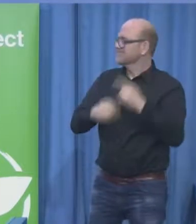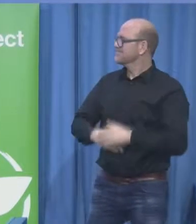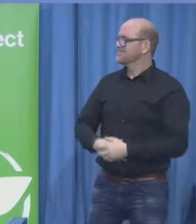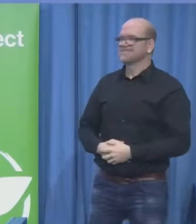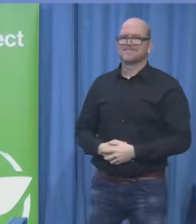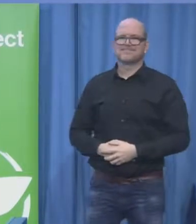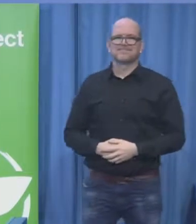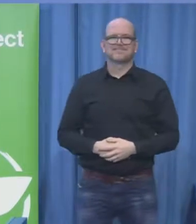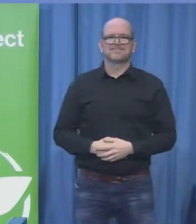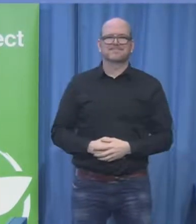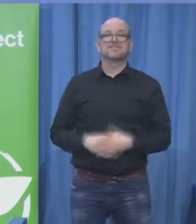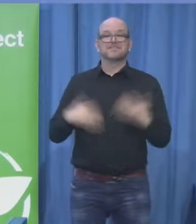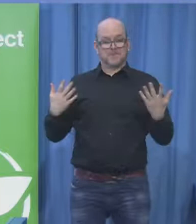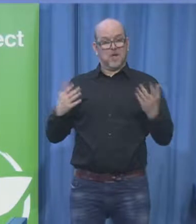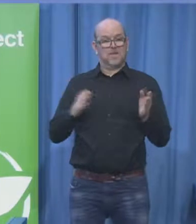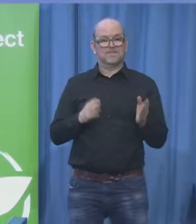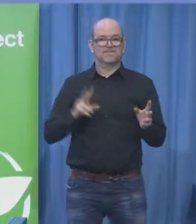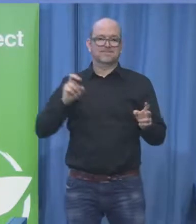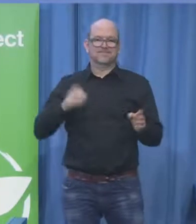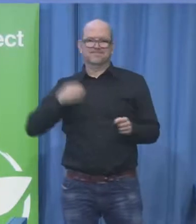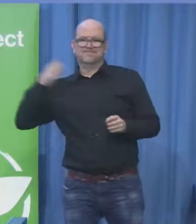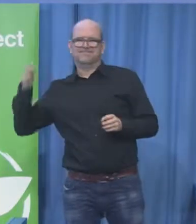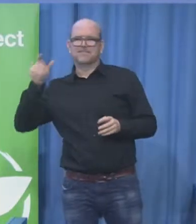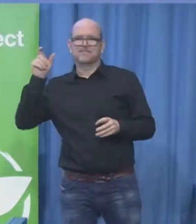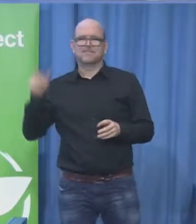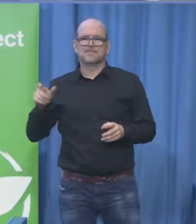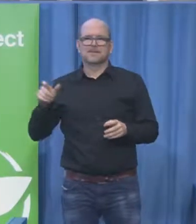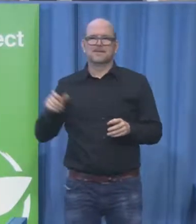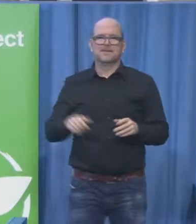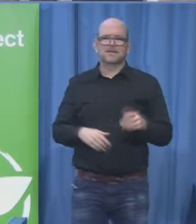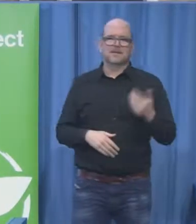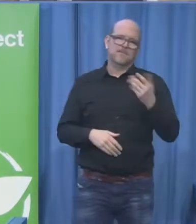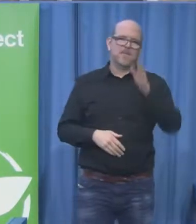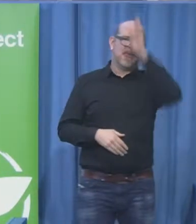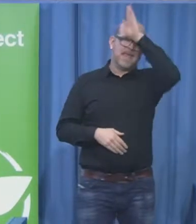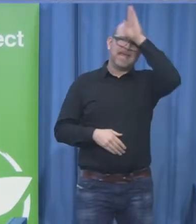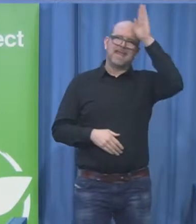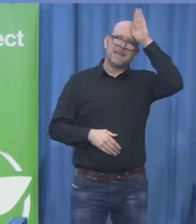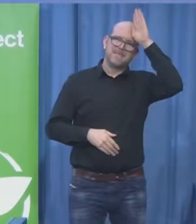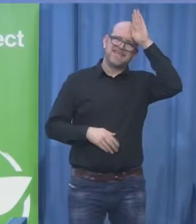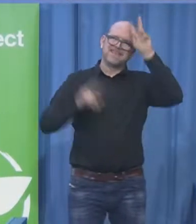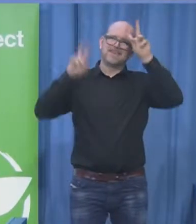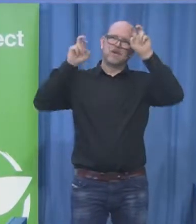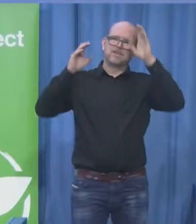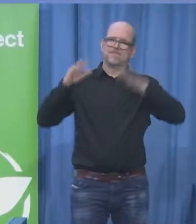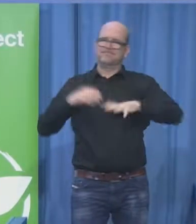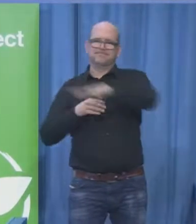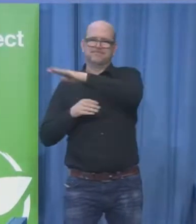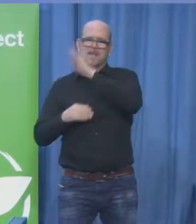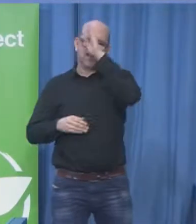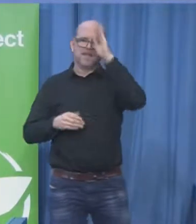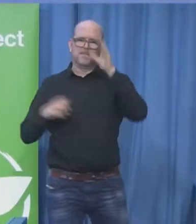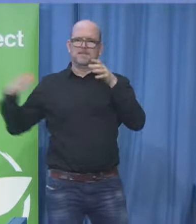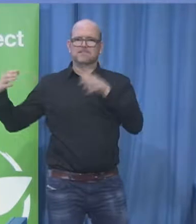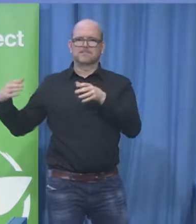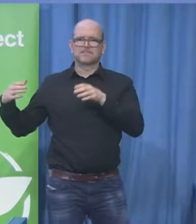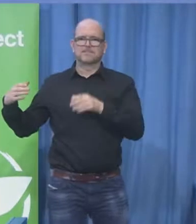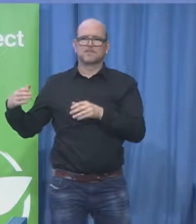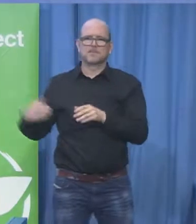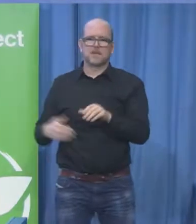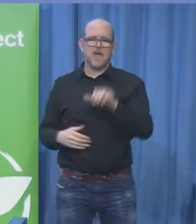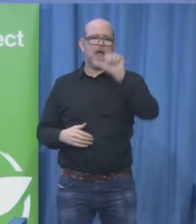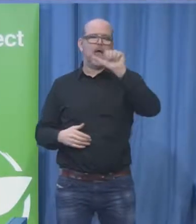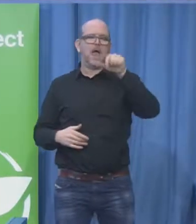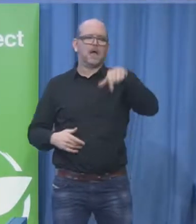review. We invited human rights lawyer Eliana Rosas Aguilar from Peru. She has formerly worked